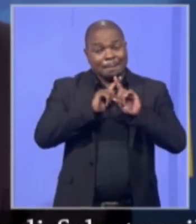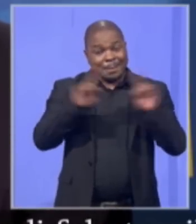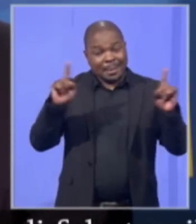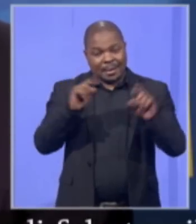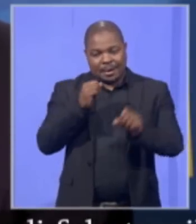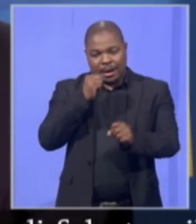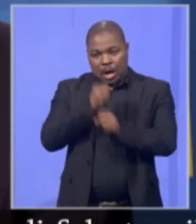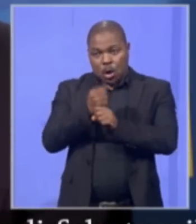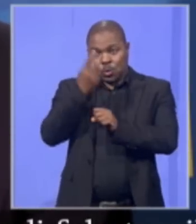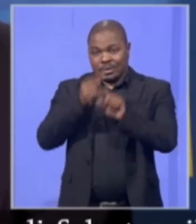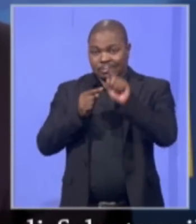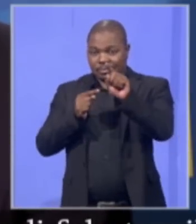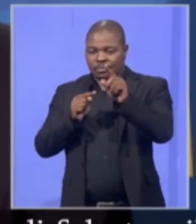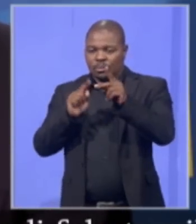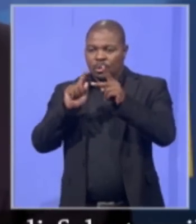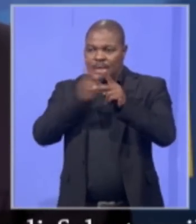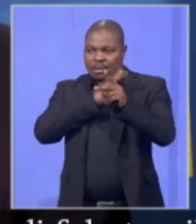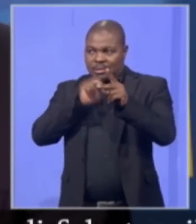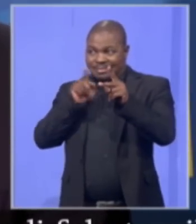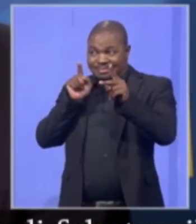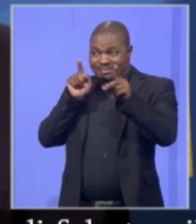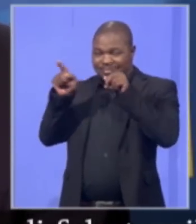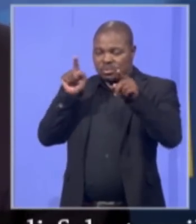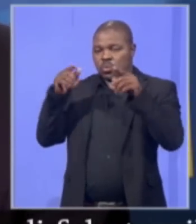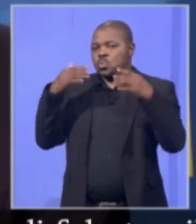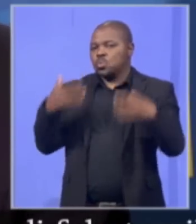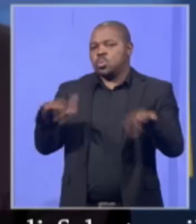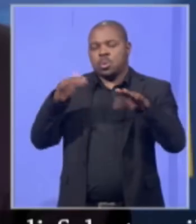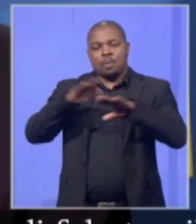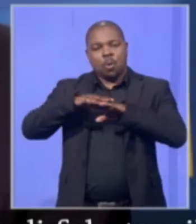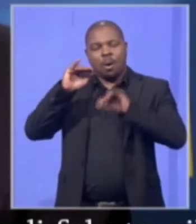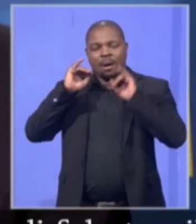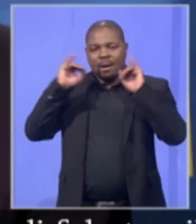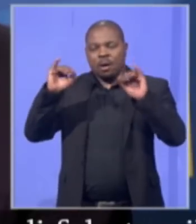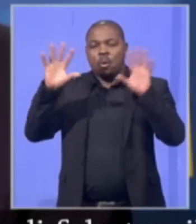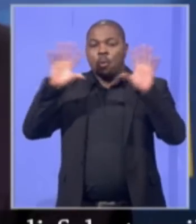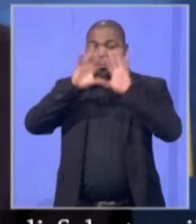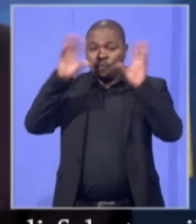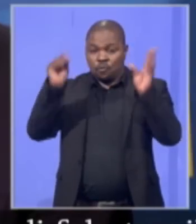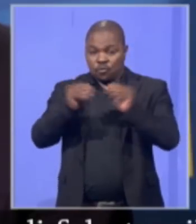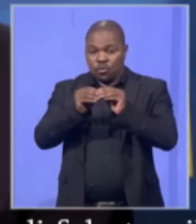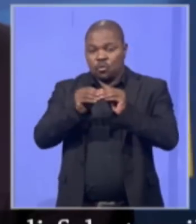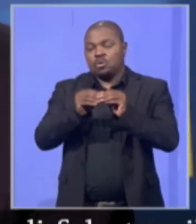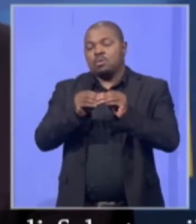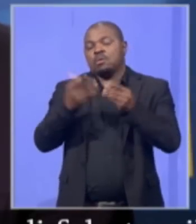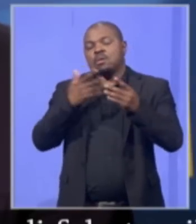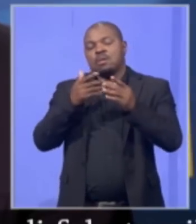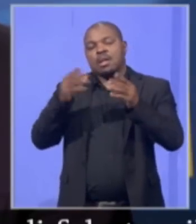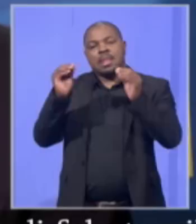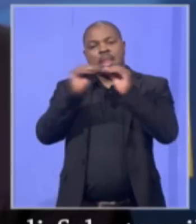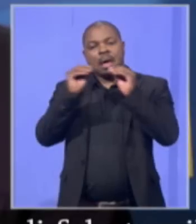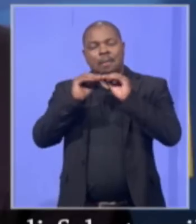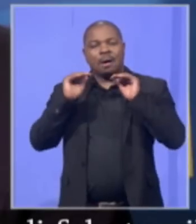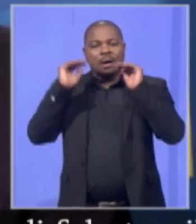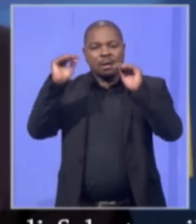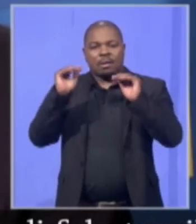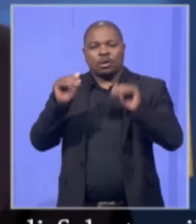Gauteng, KwaZulu-Natal remain the highest contributors to the overall national murder figures, accounting